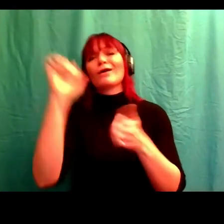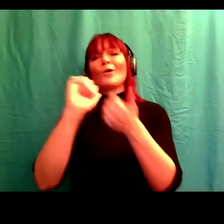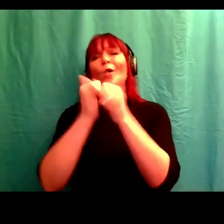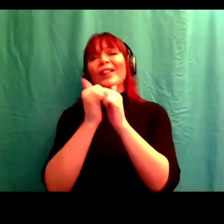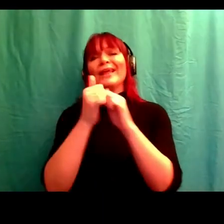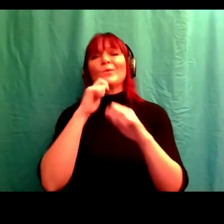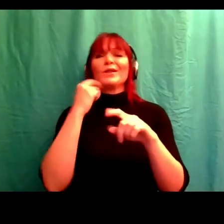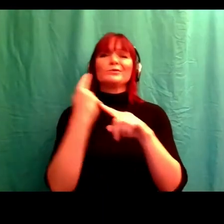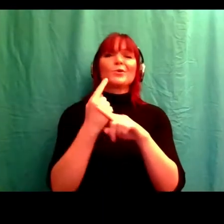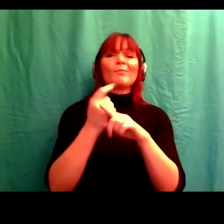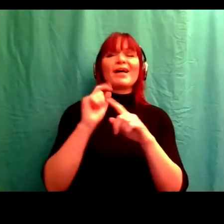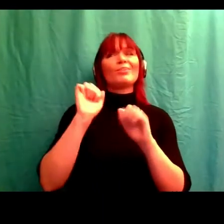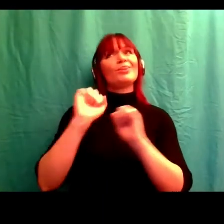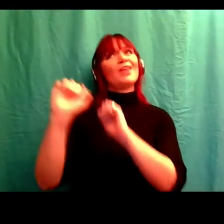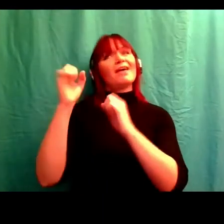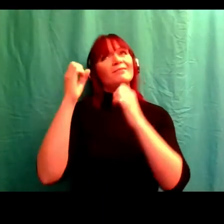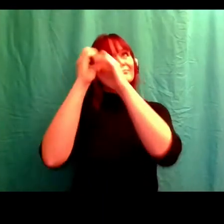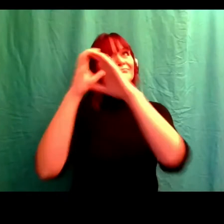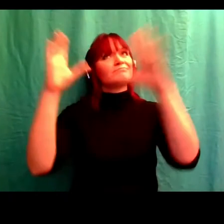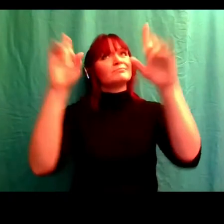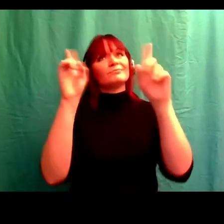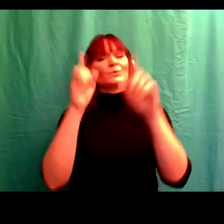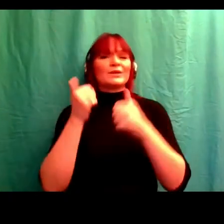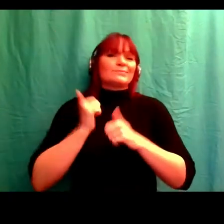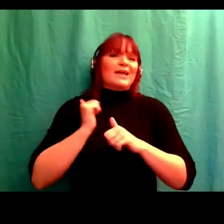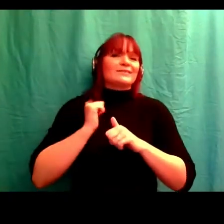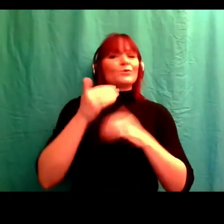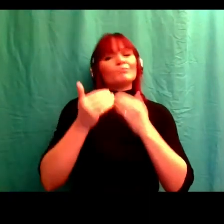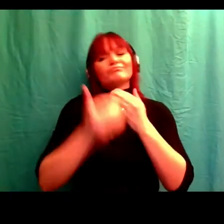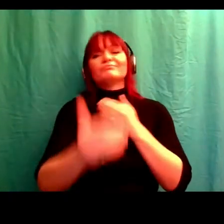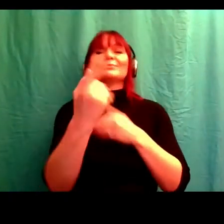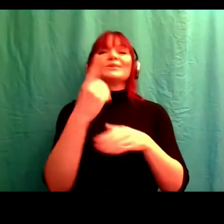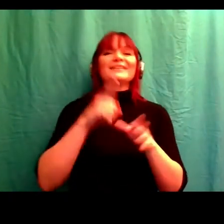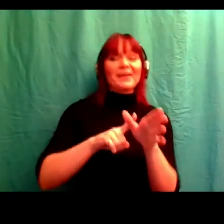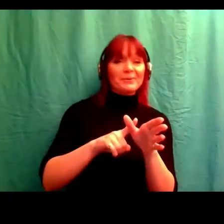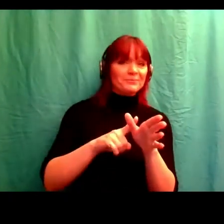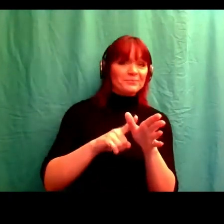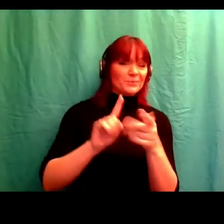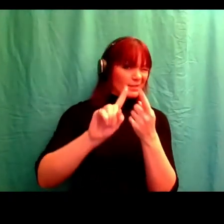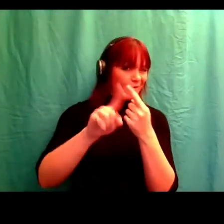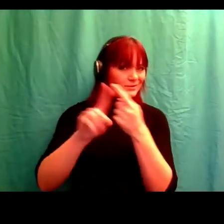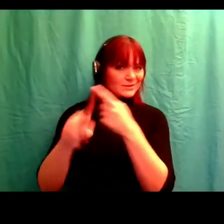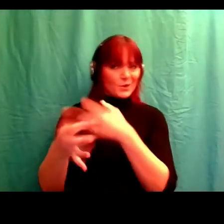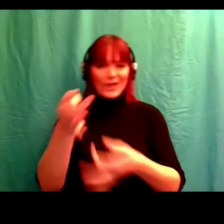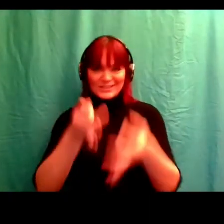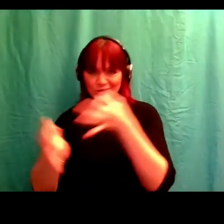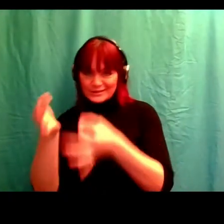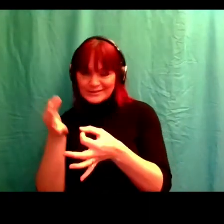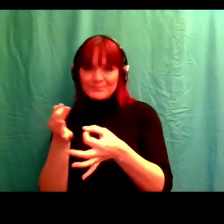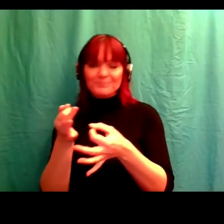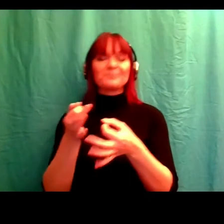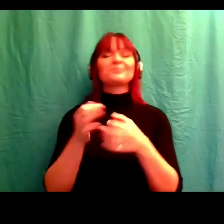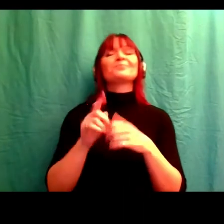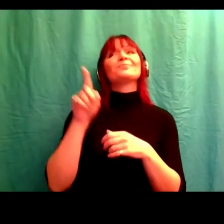reflections on what to expect from the year ahead and to answer all of your questions. Our panellists will be doing their best to gaze into their